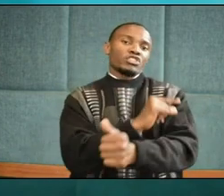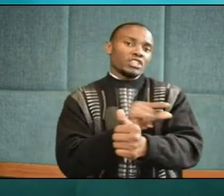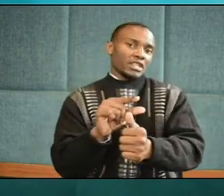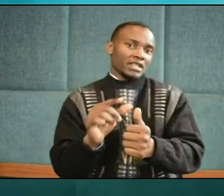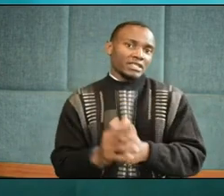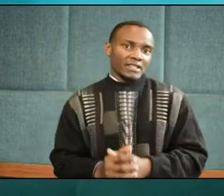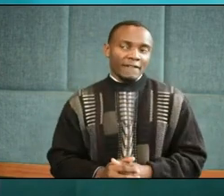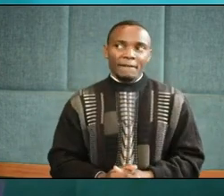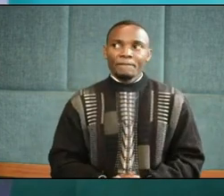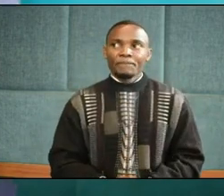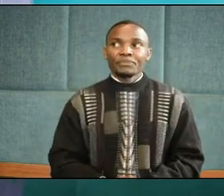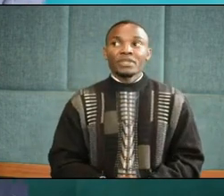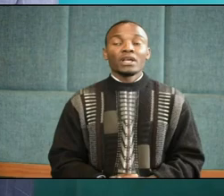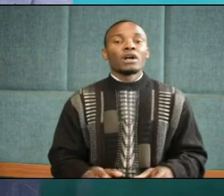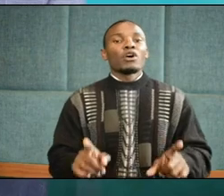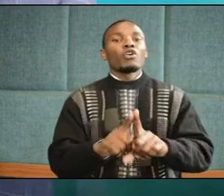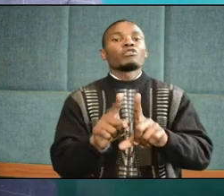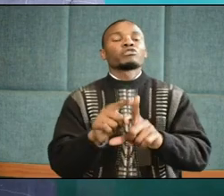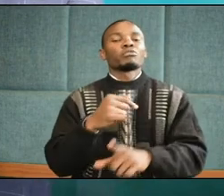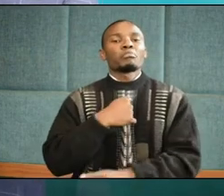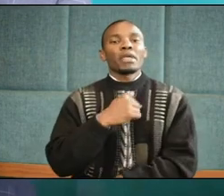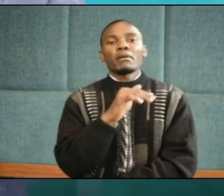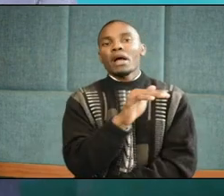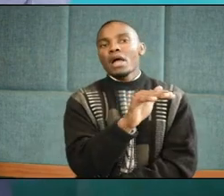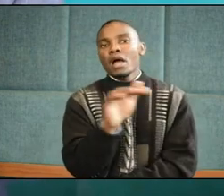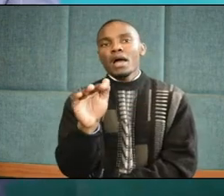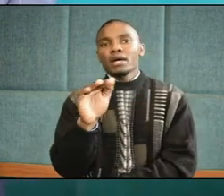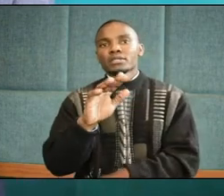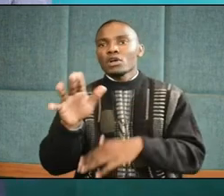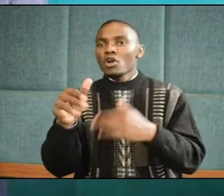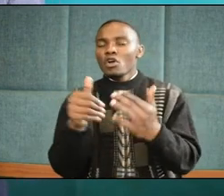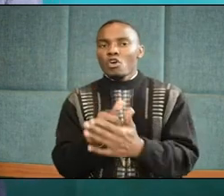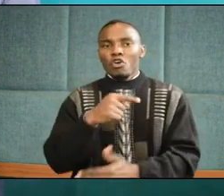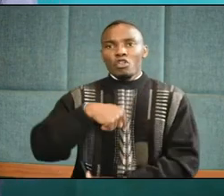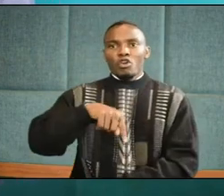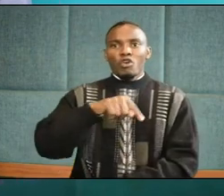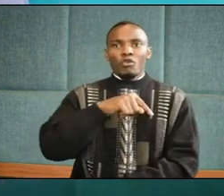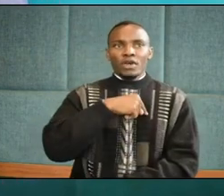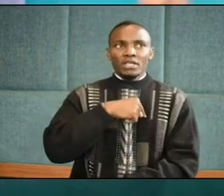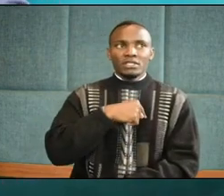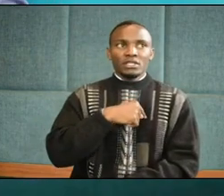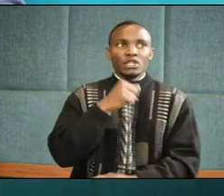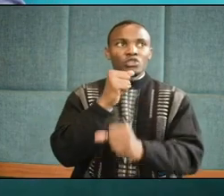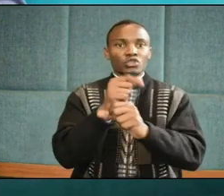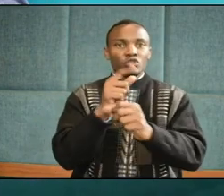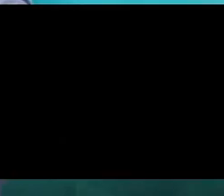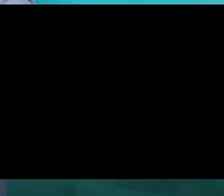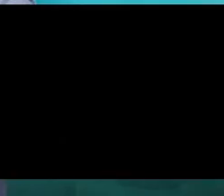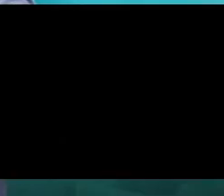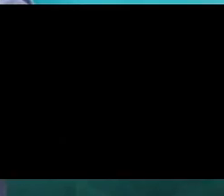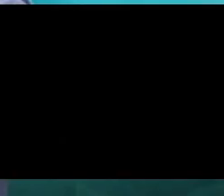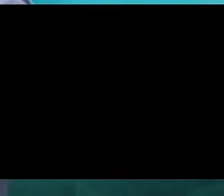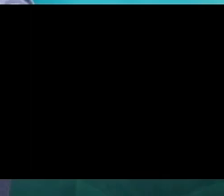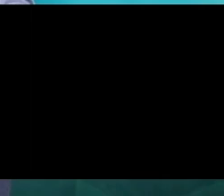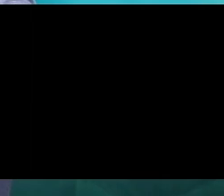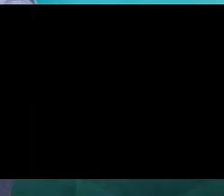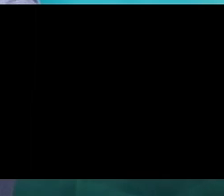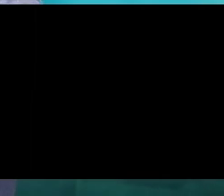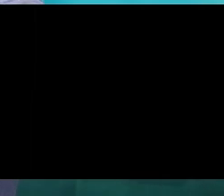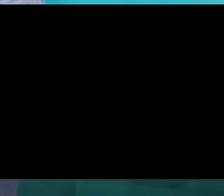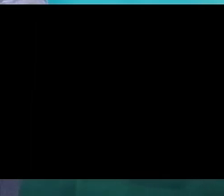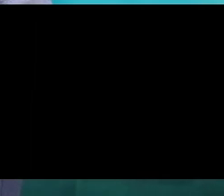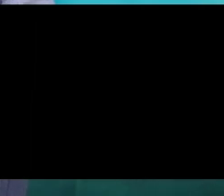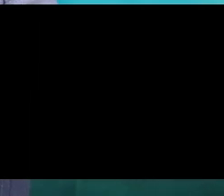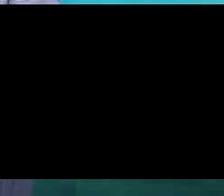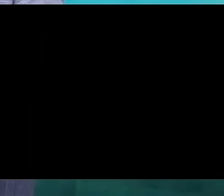grace. And I call upon all of us to believe that it is possible.